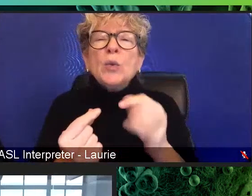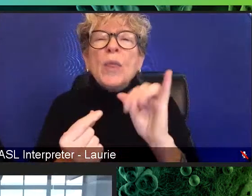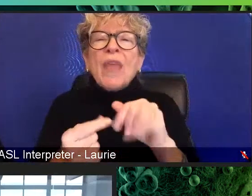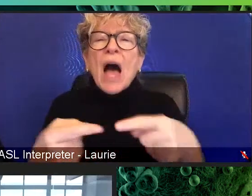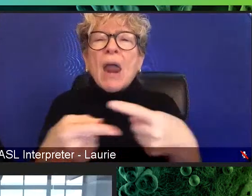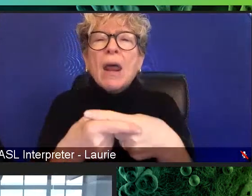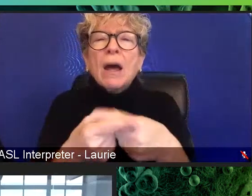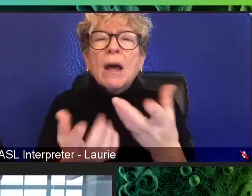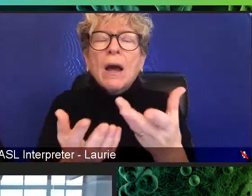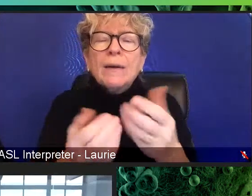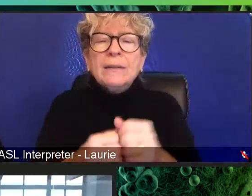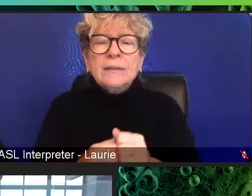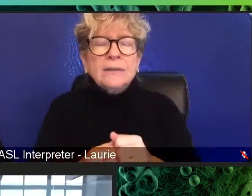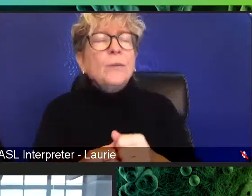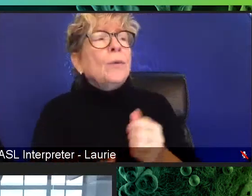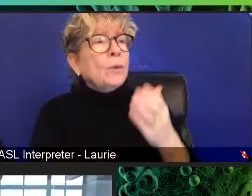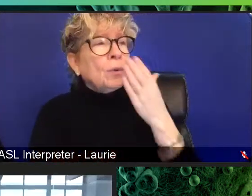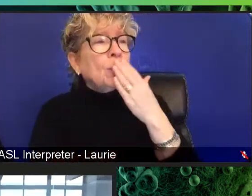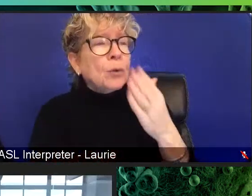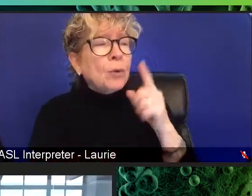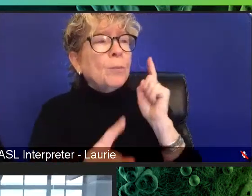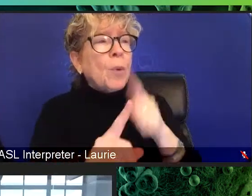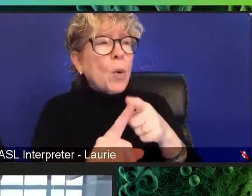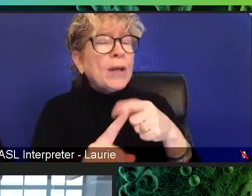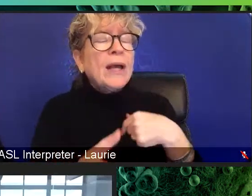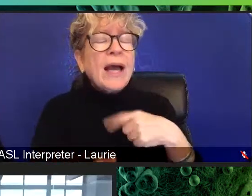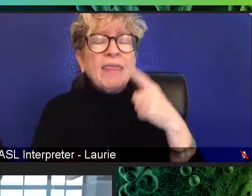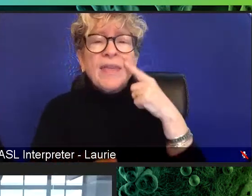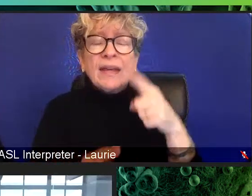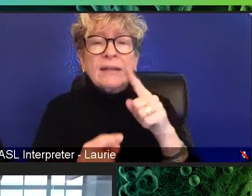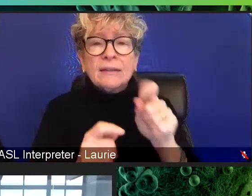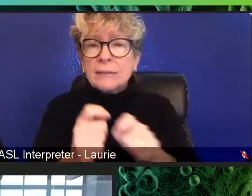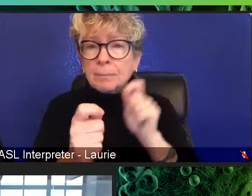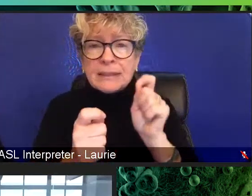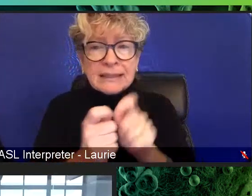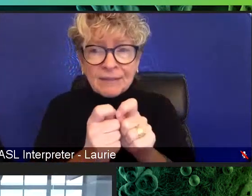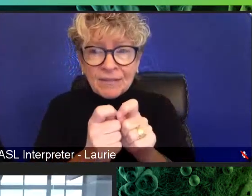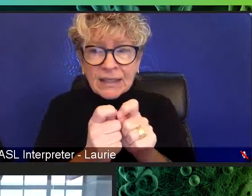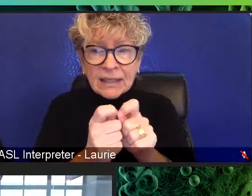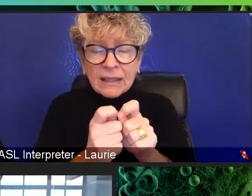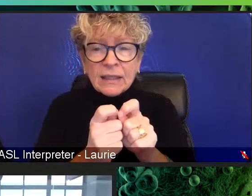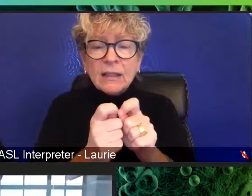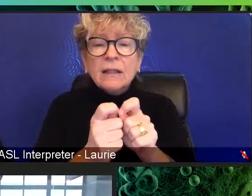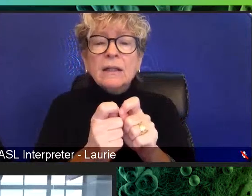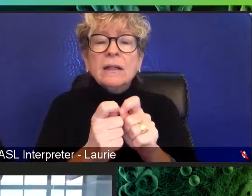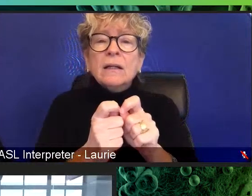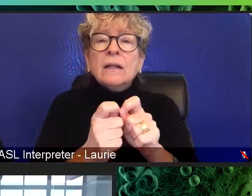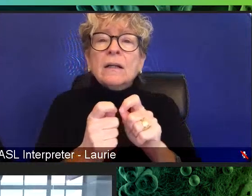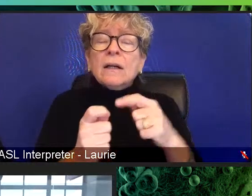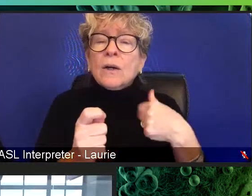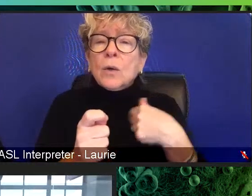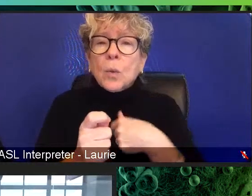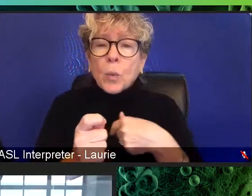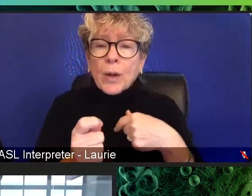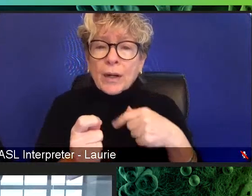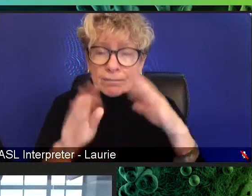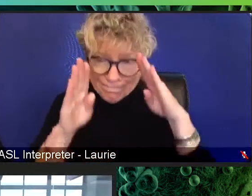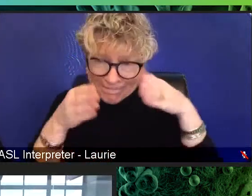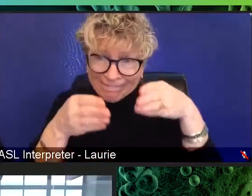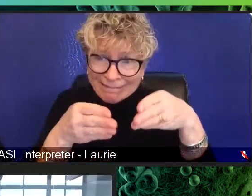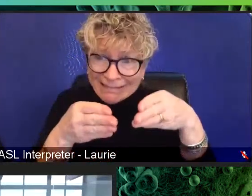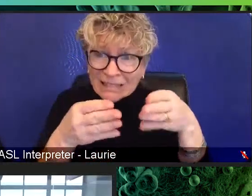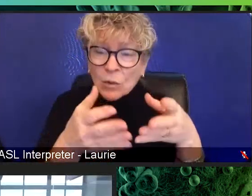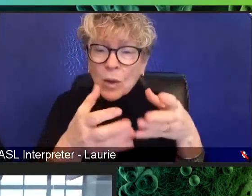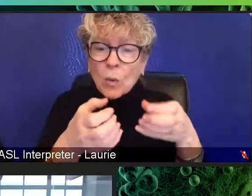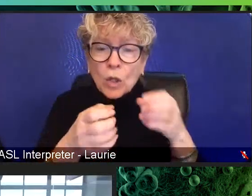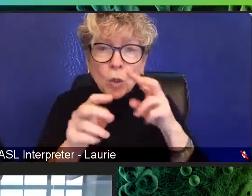good point. I mean, I think it's both, specificity, but also sensitivity, sort of what we care a lot about, because we're trying to find small amounts of